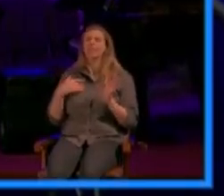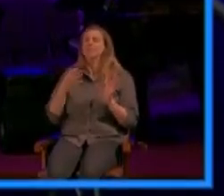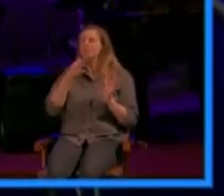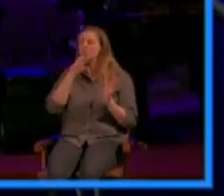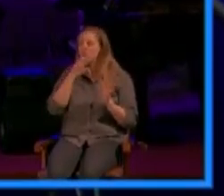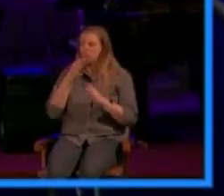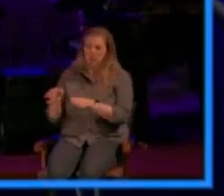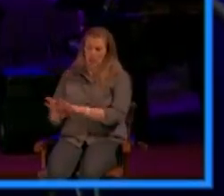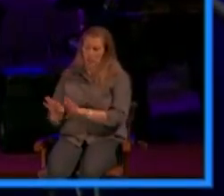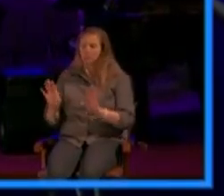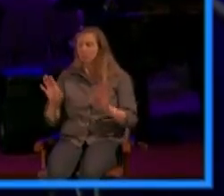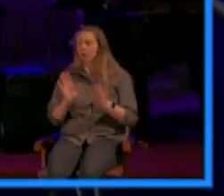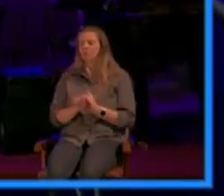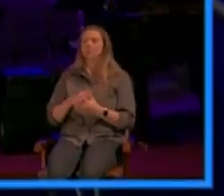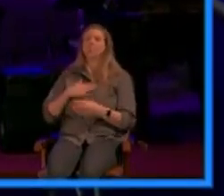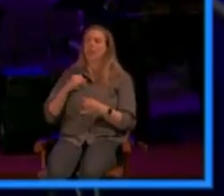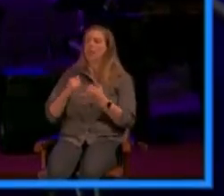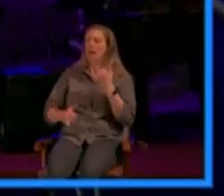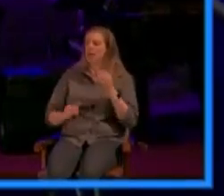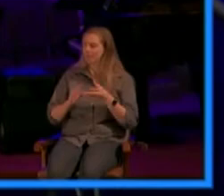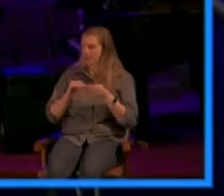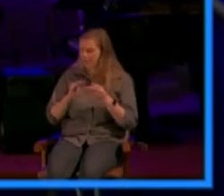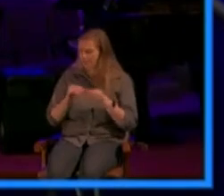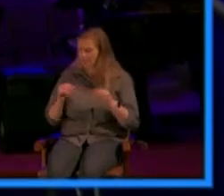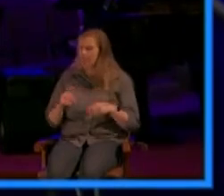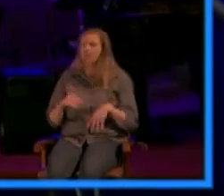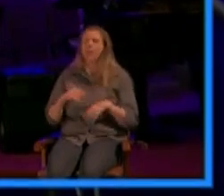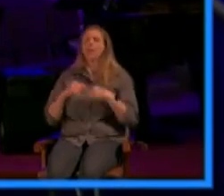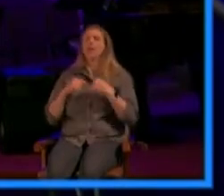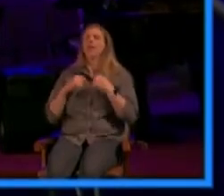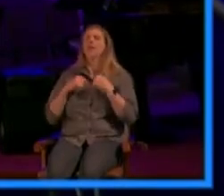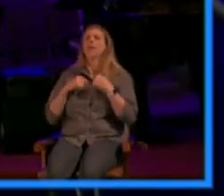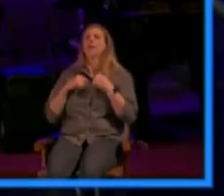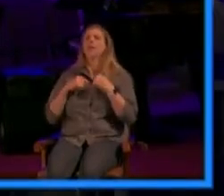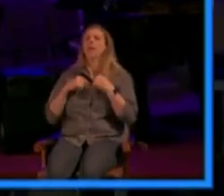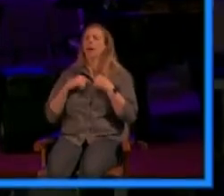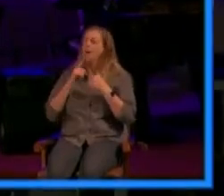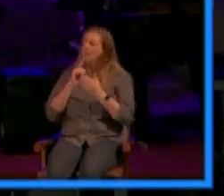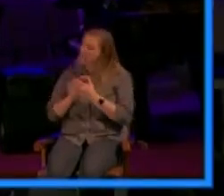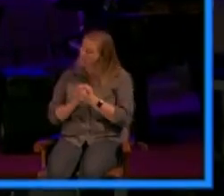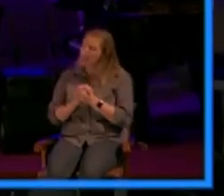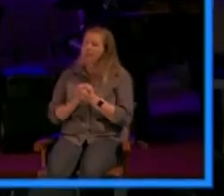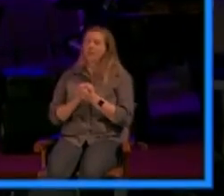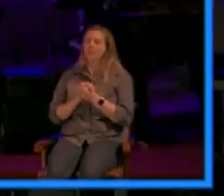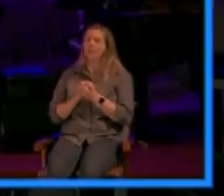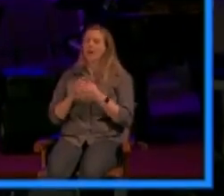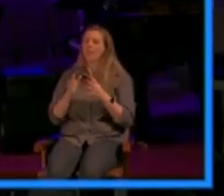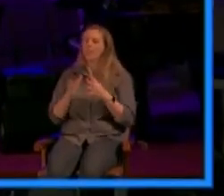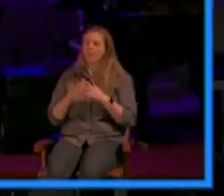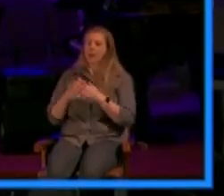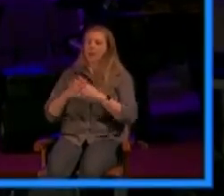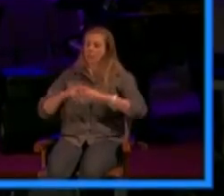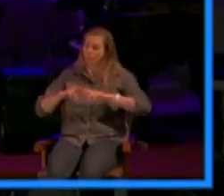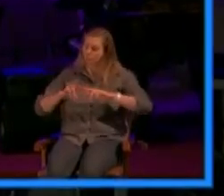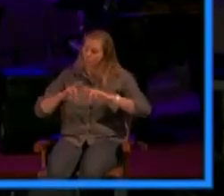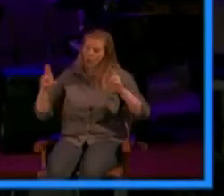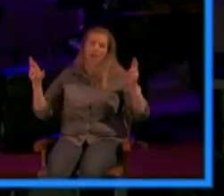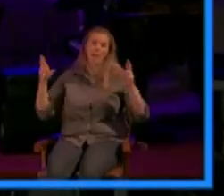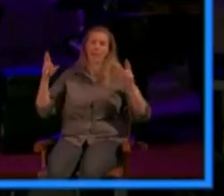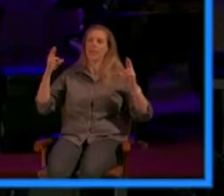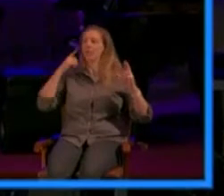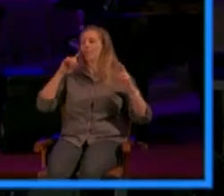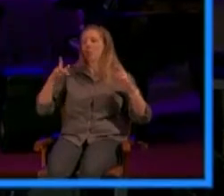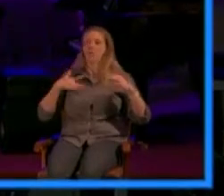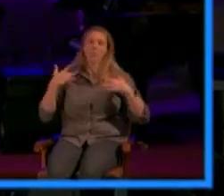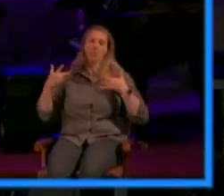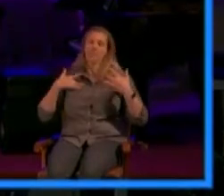I really do believe with all of my heart that America is ripe for revival. And you